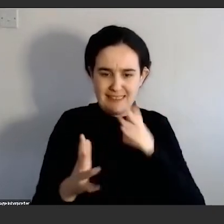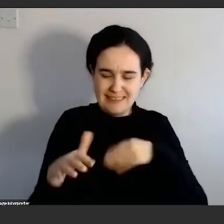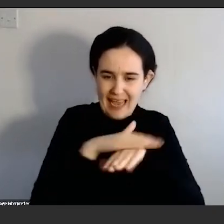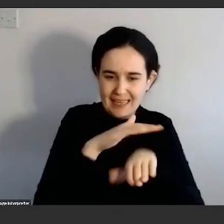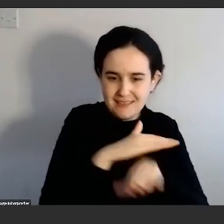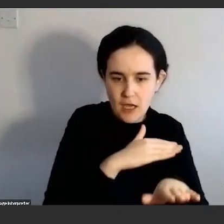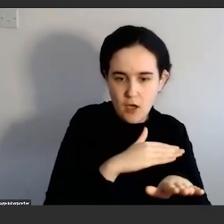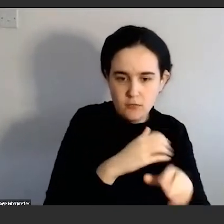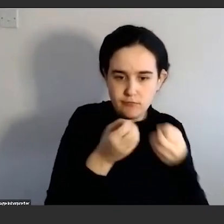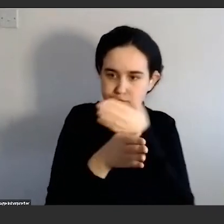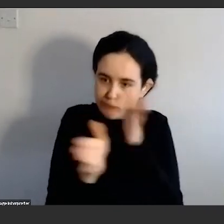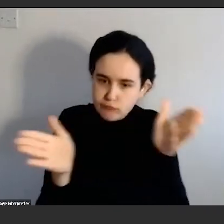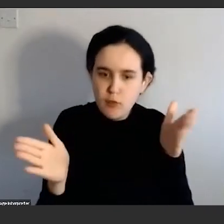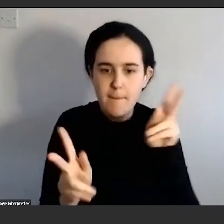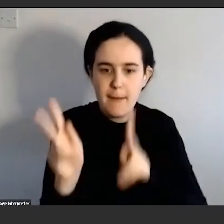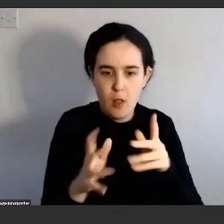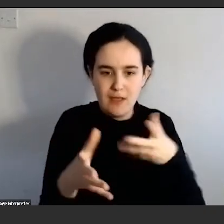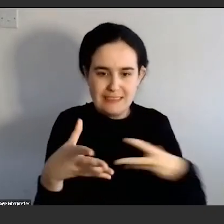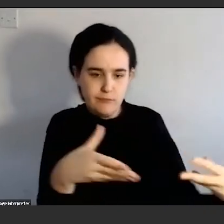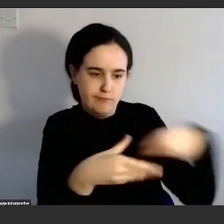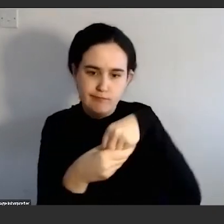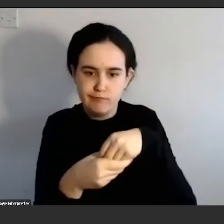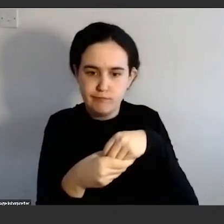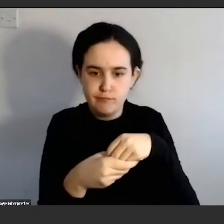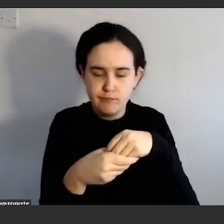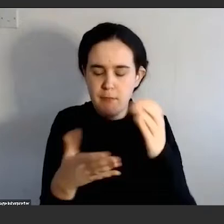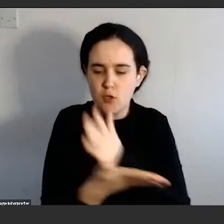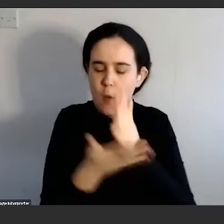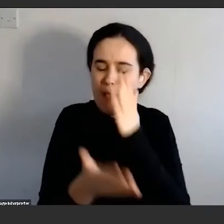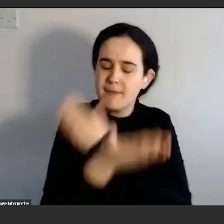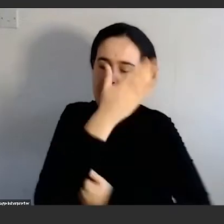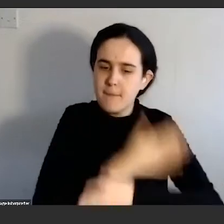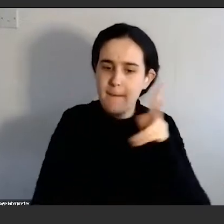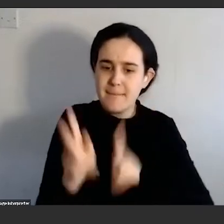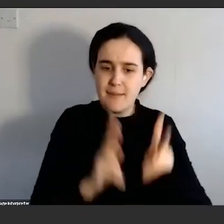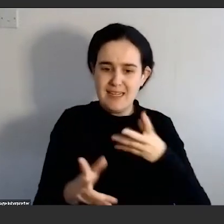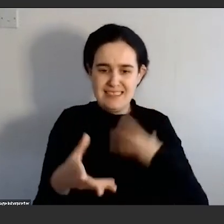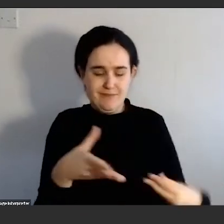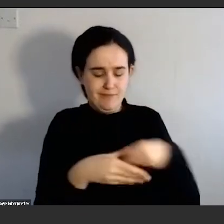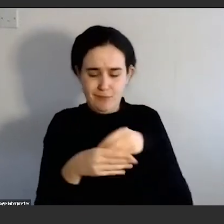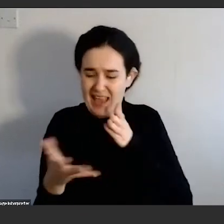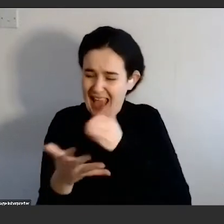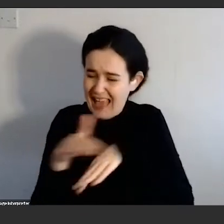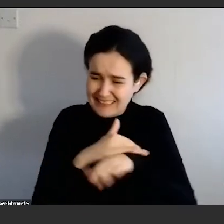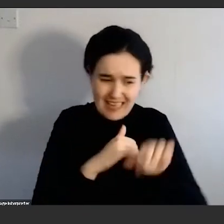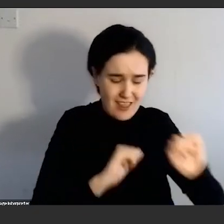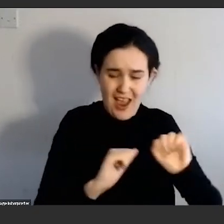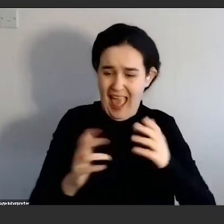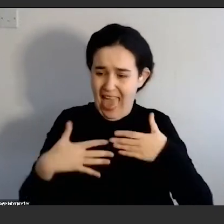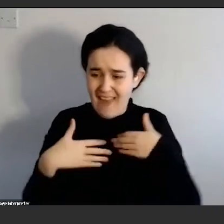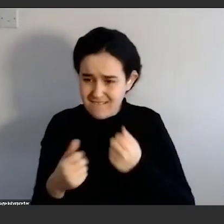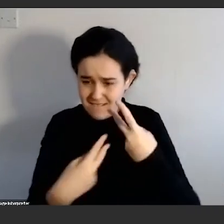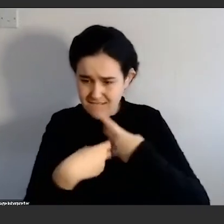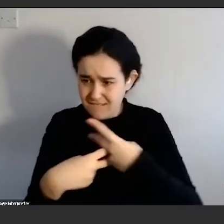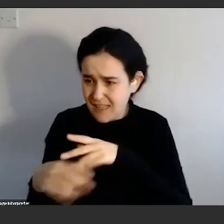their primary condition. And so they might require medications, such as for insulin. They might require surgery for spina